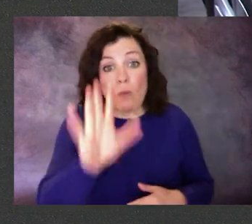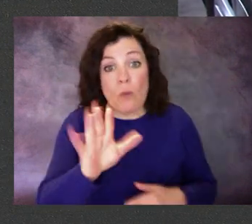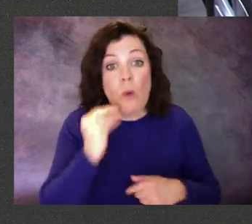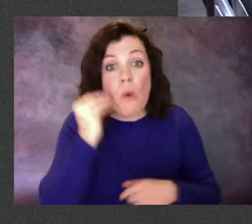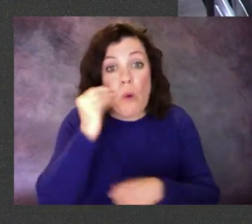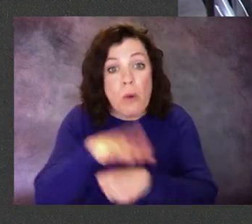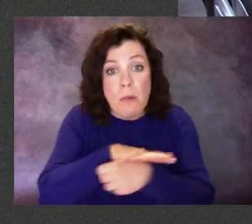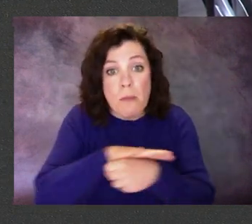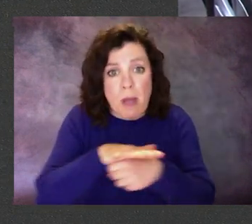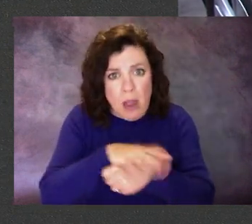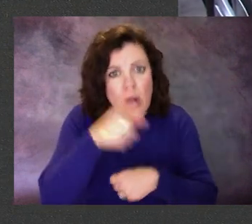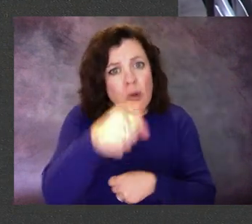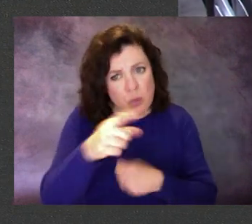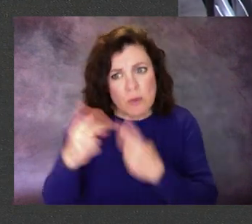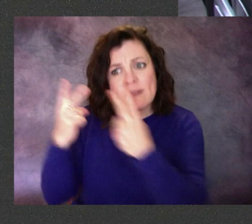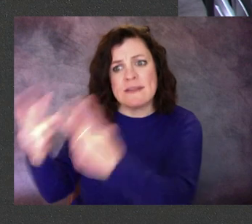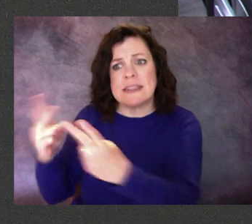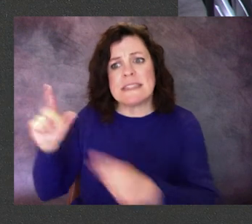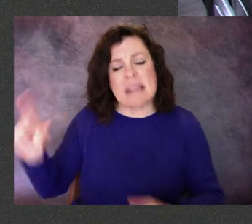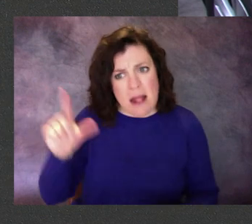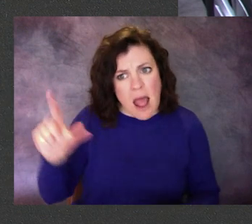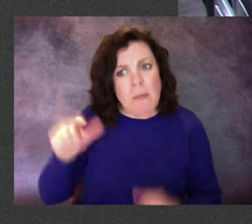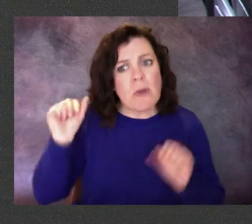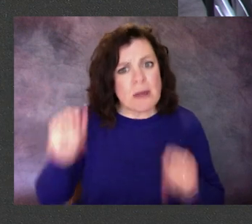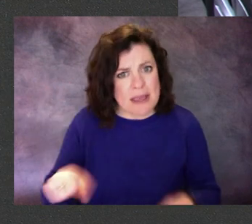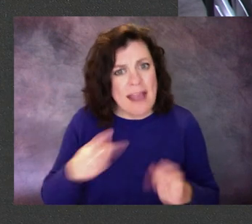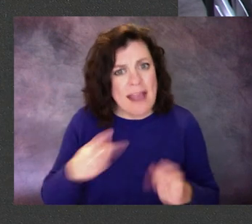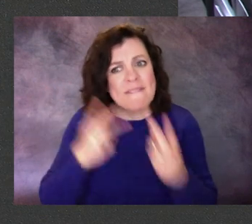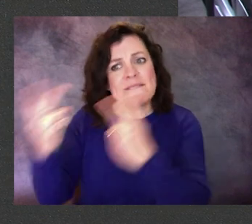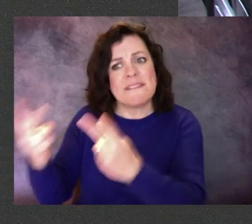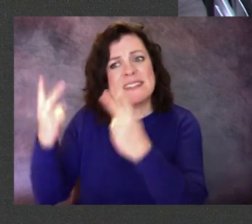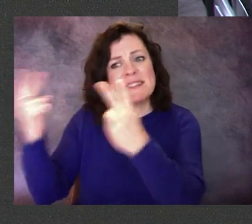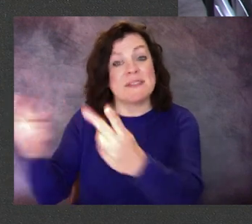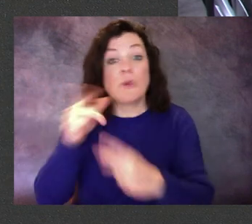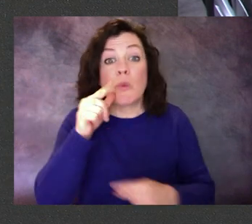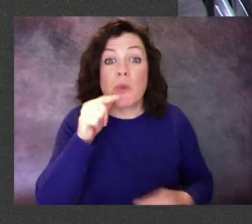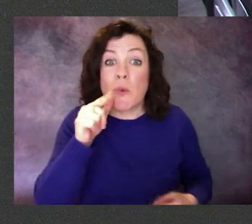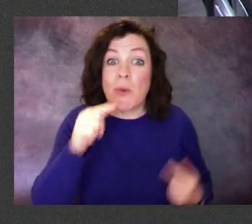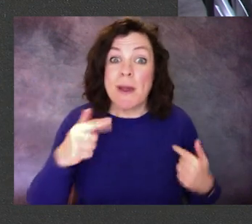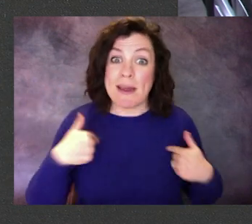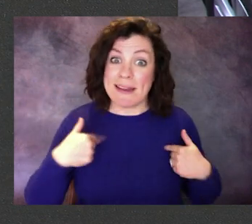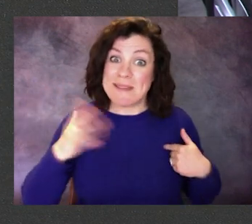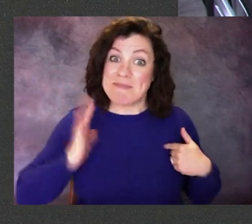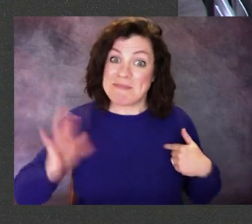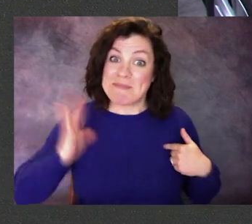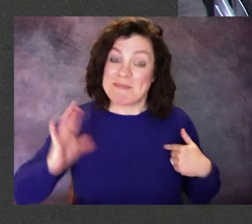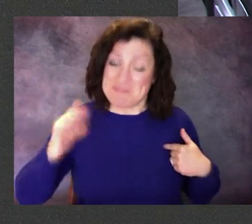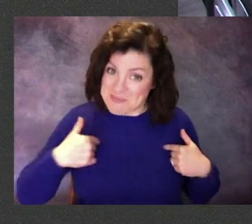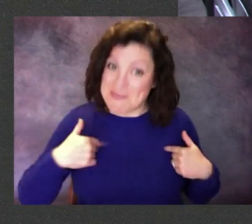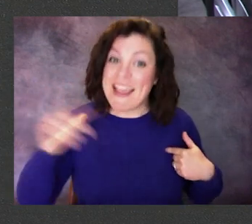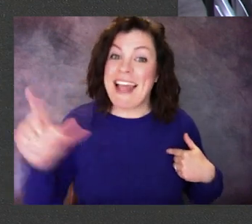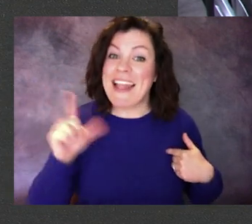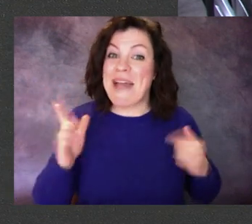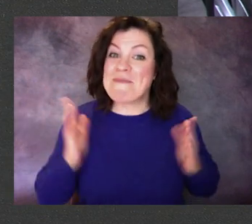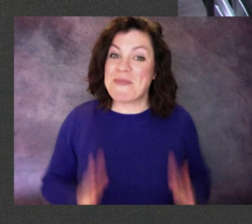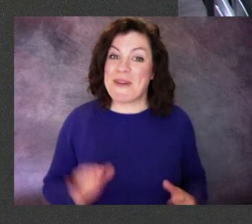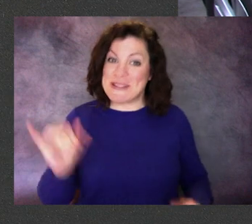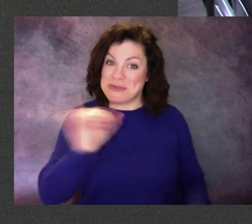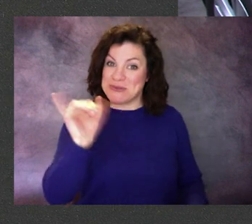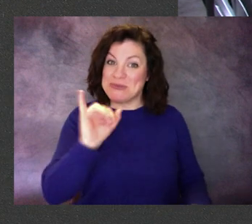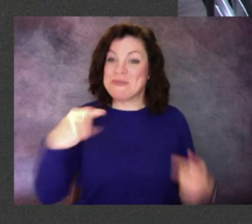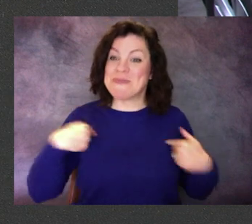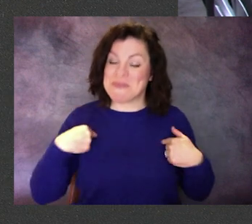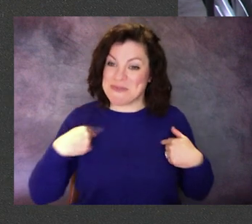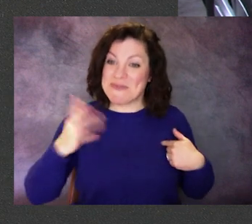library very soon. Because you know who else used to be a librarian? Me, Miss Tara. I used to be a school